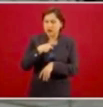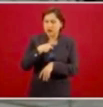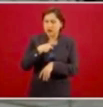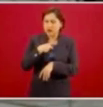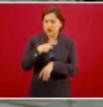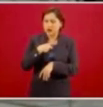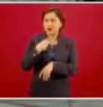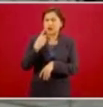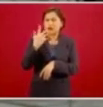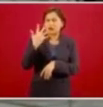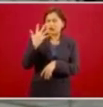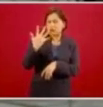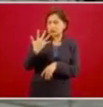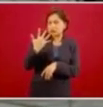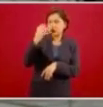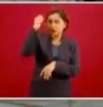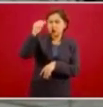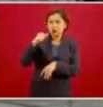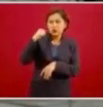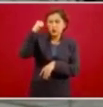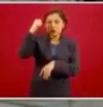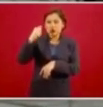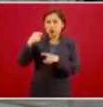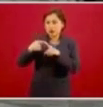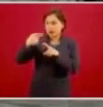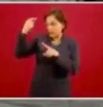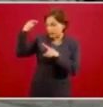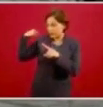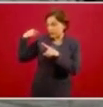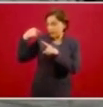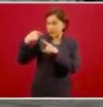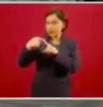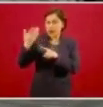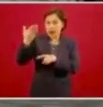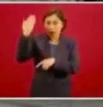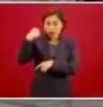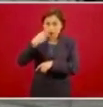talking about today's information, April the 5th,